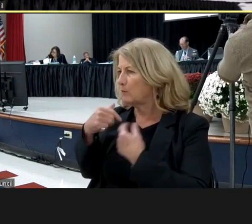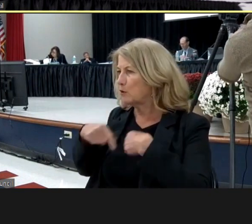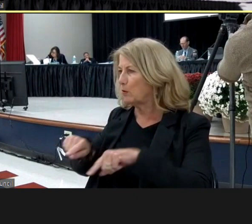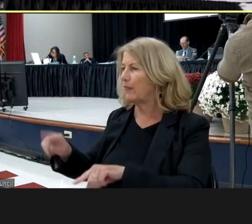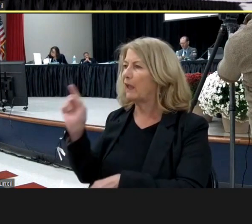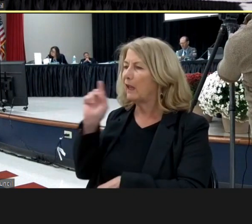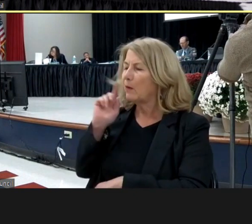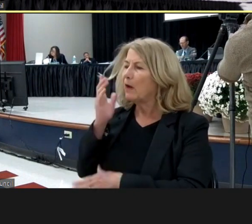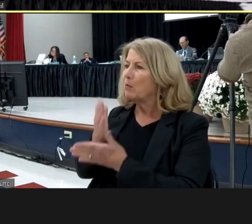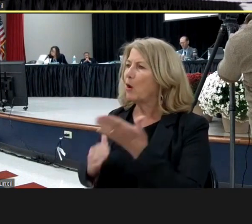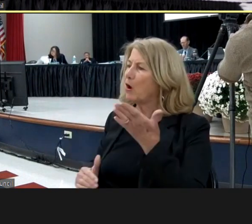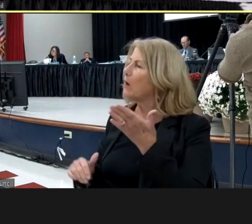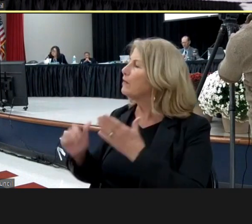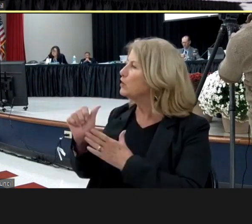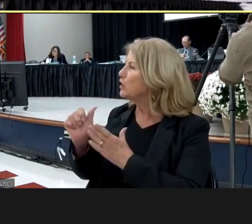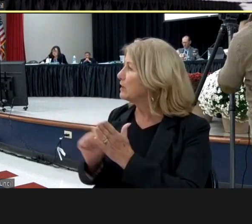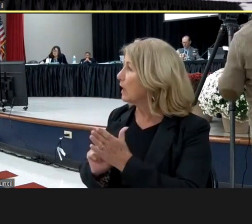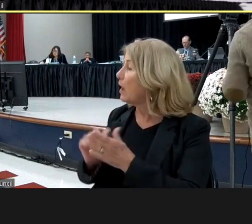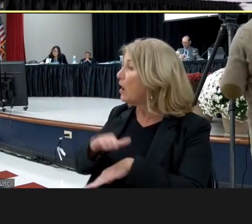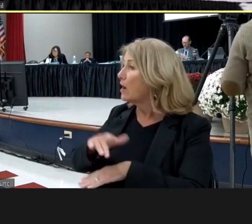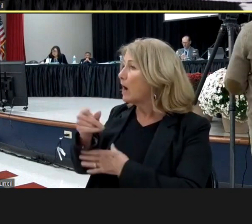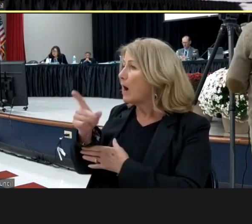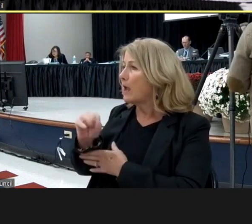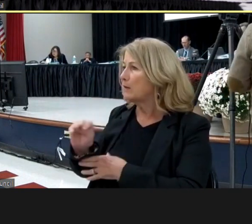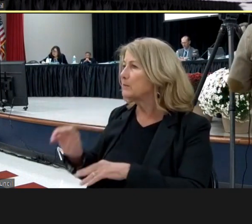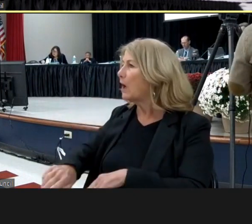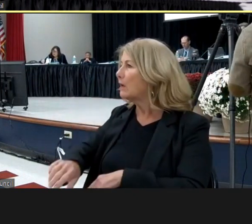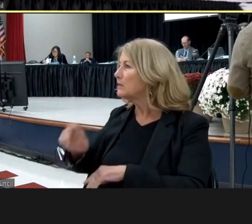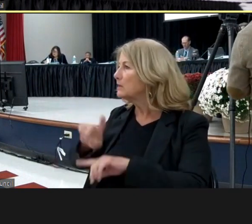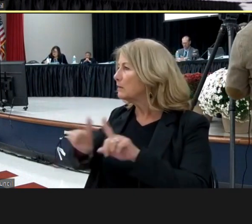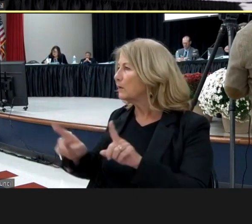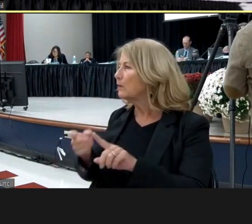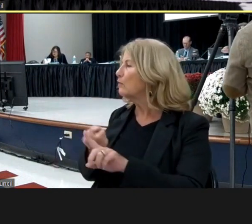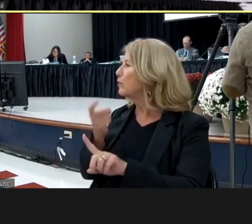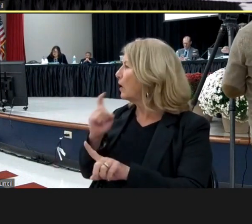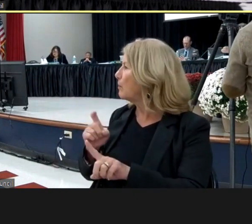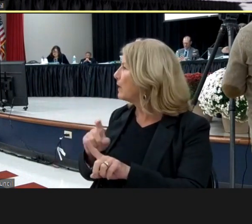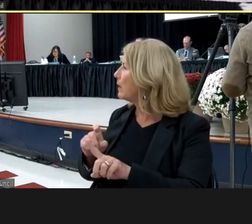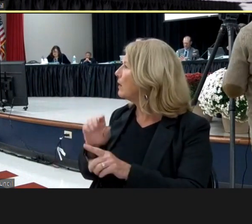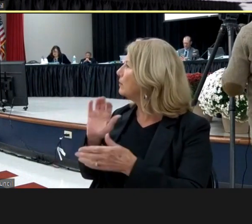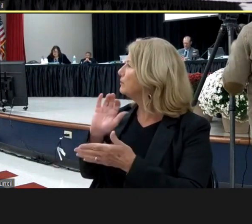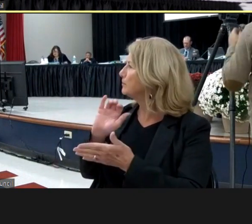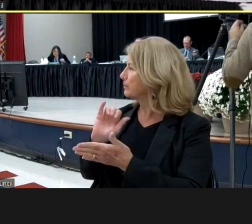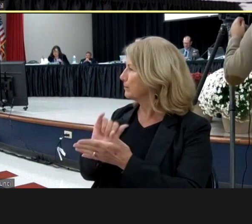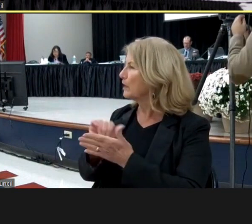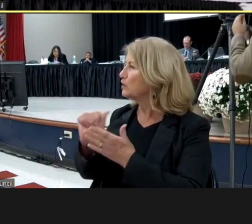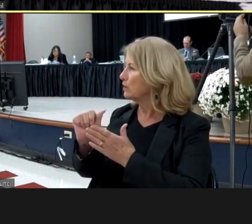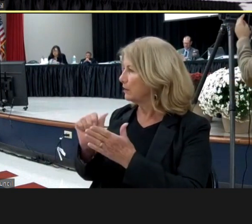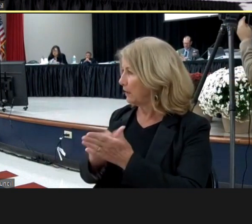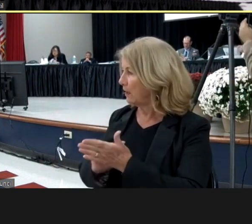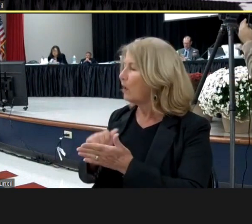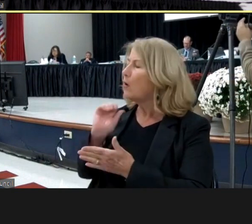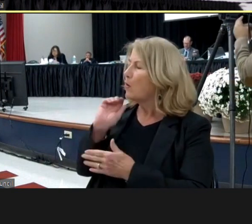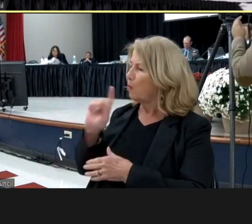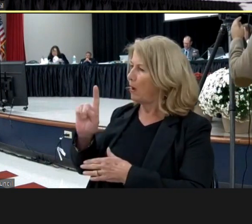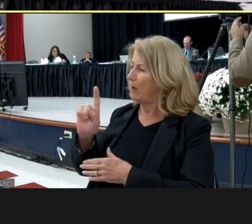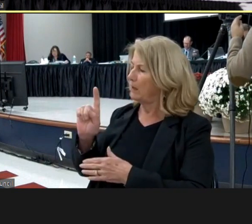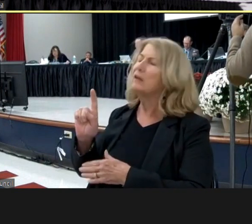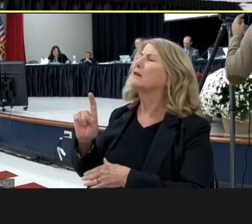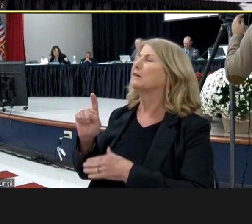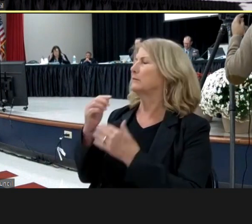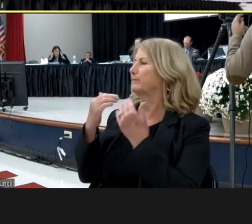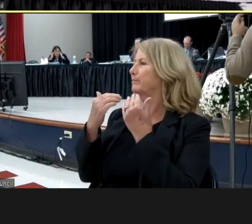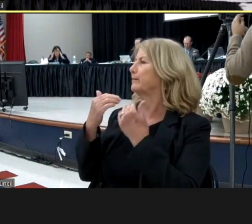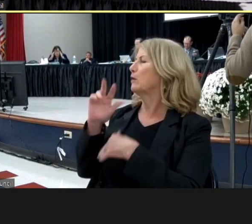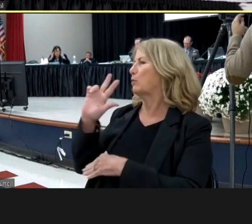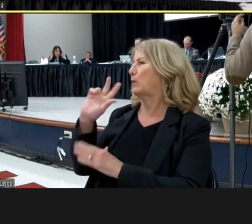agenda. On items other than public hearings, speakers will be allotted 1 3-minute presentation regardless of the number of agenda items the speaker wishes